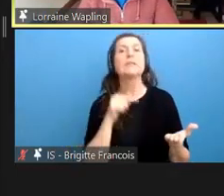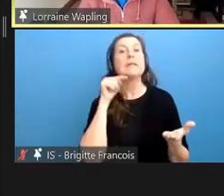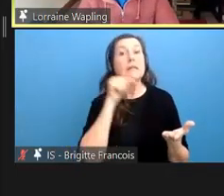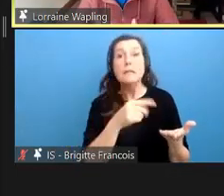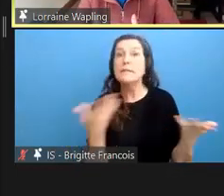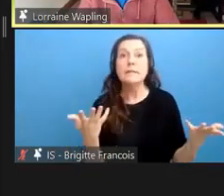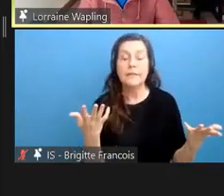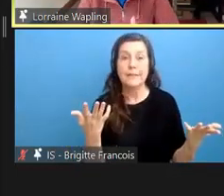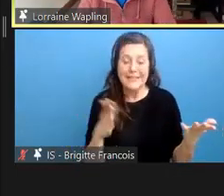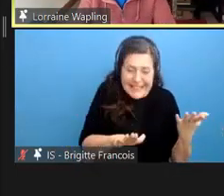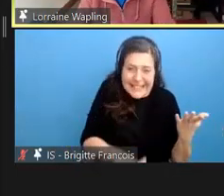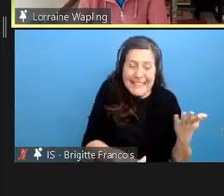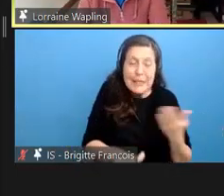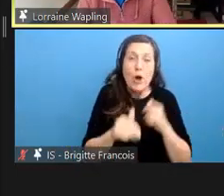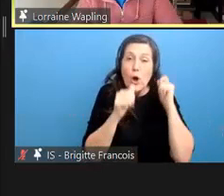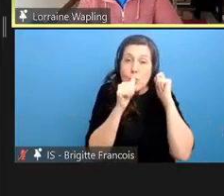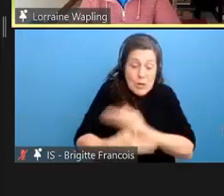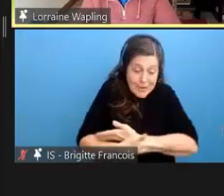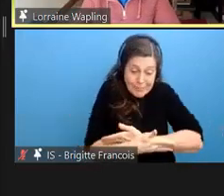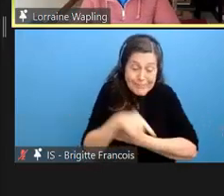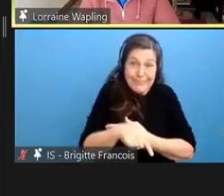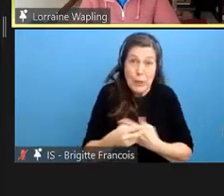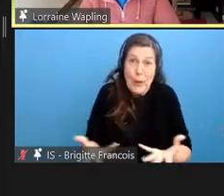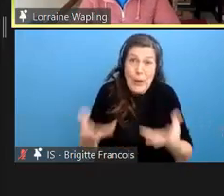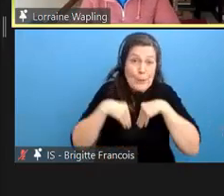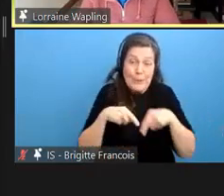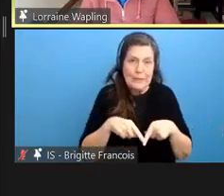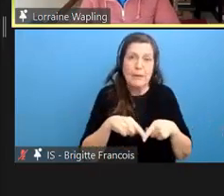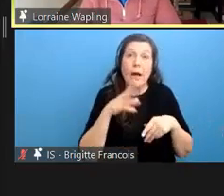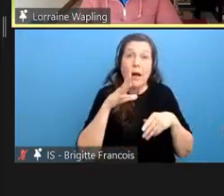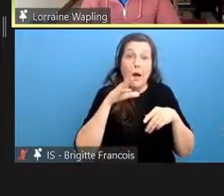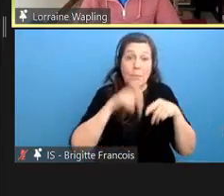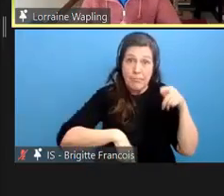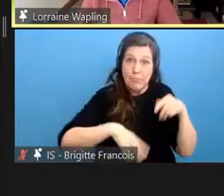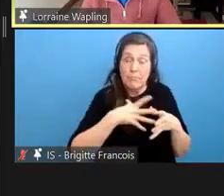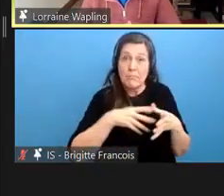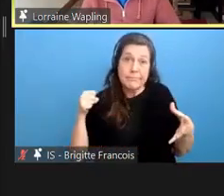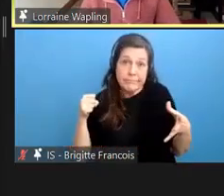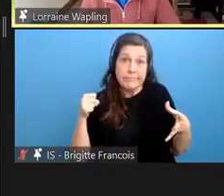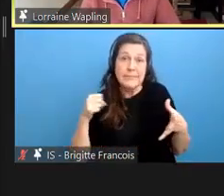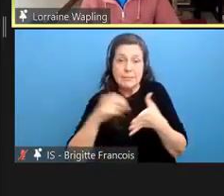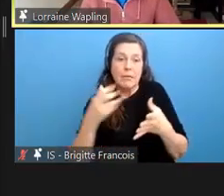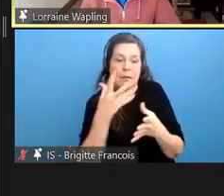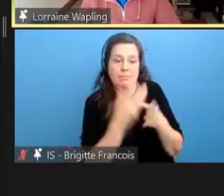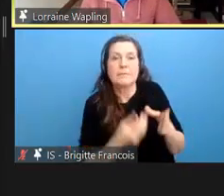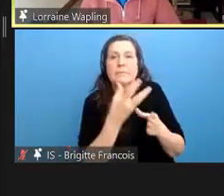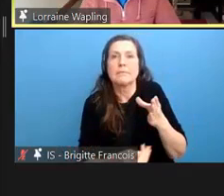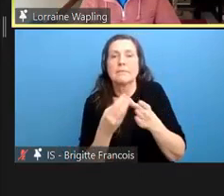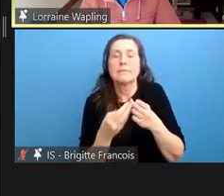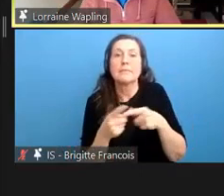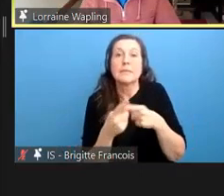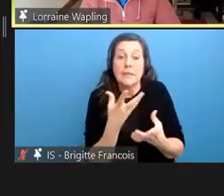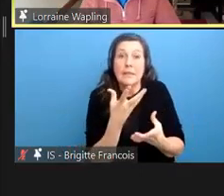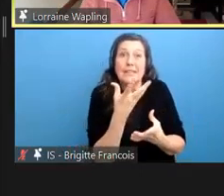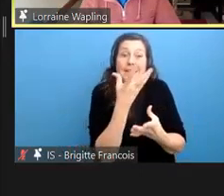missed formative language learning during early childhood. So if we think about the lack of language, it's